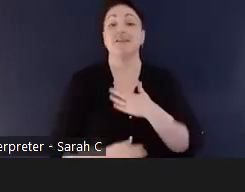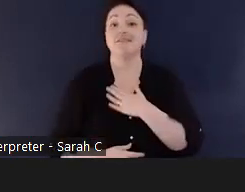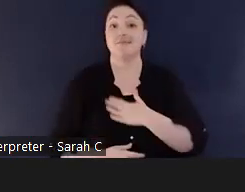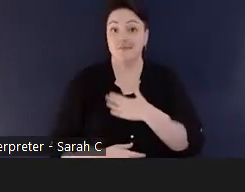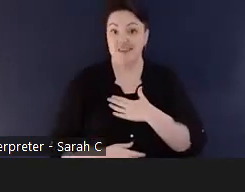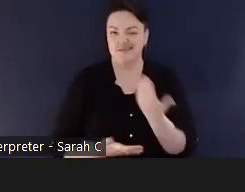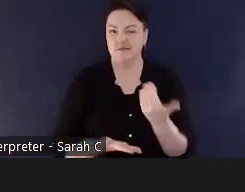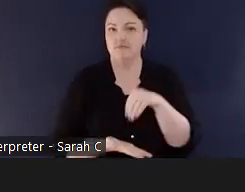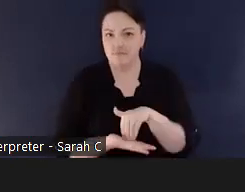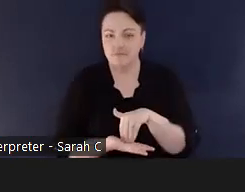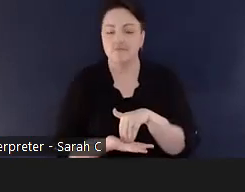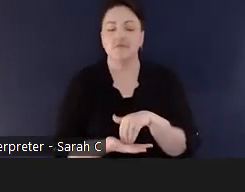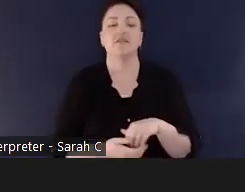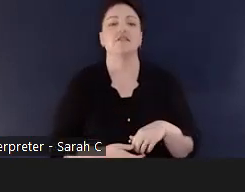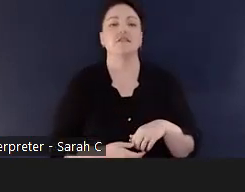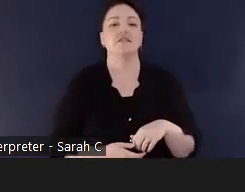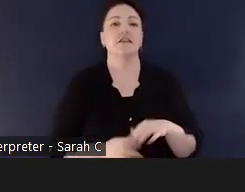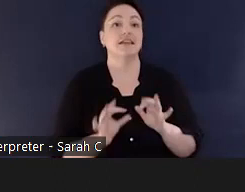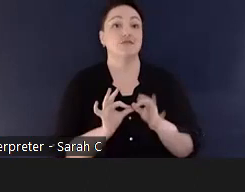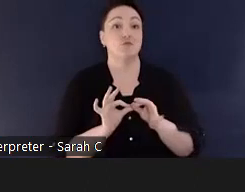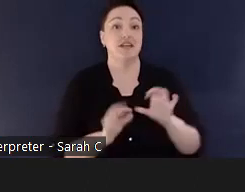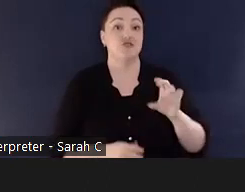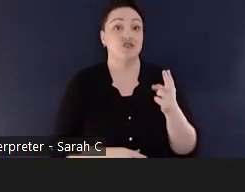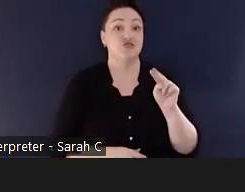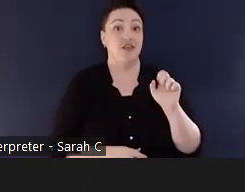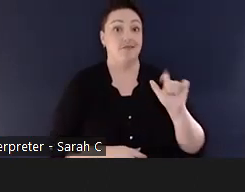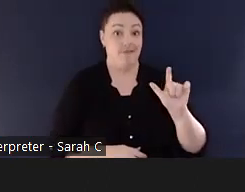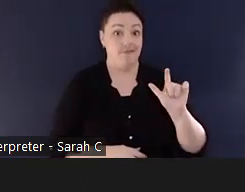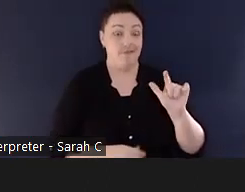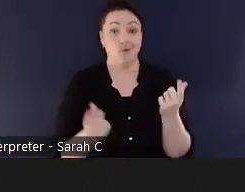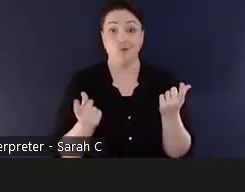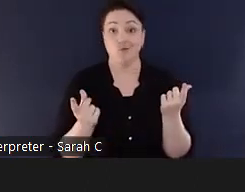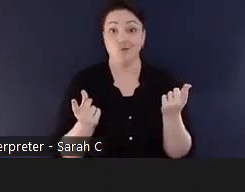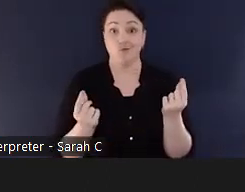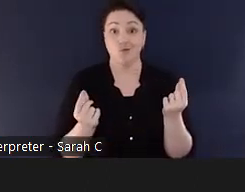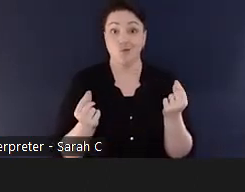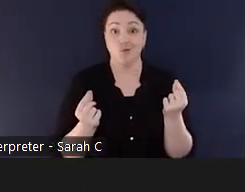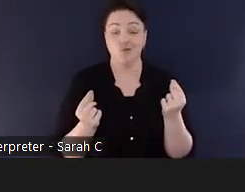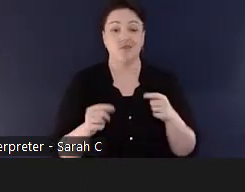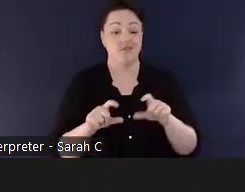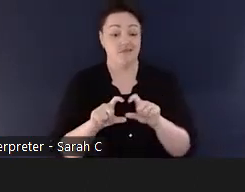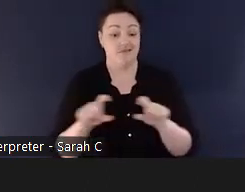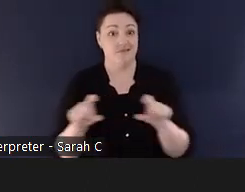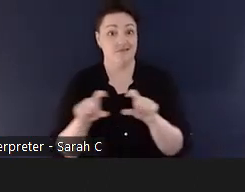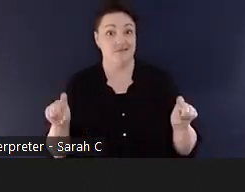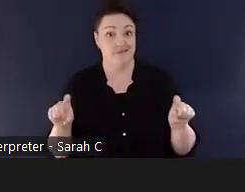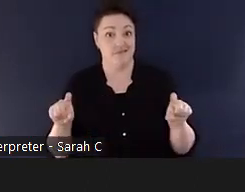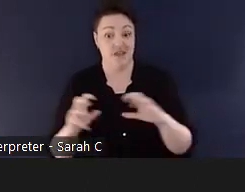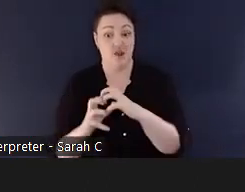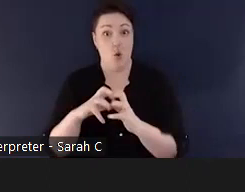the Spanish channel by please clicking the button on the bottom of your screen.